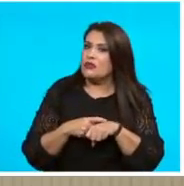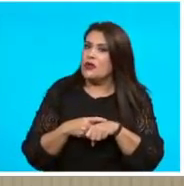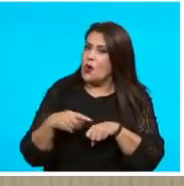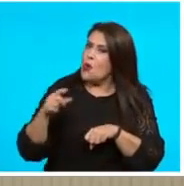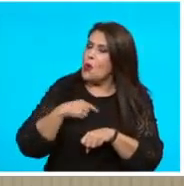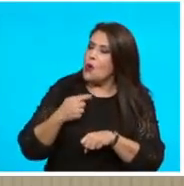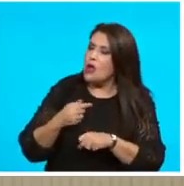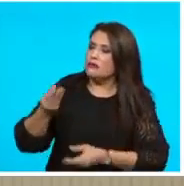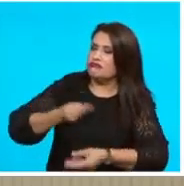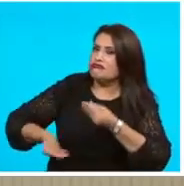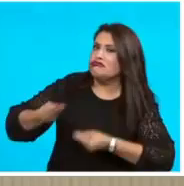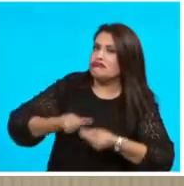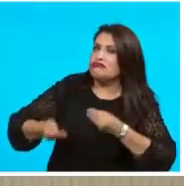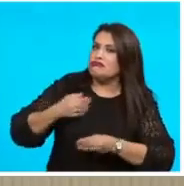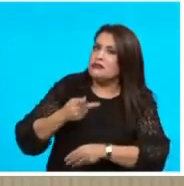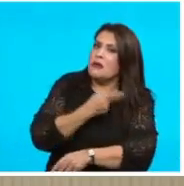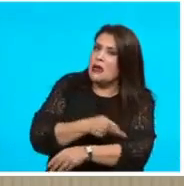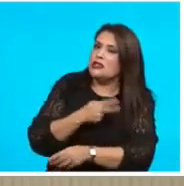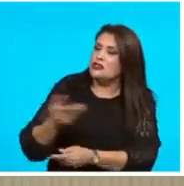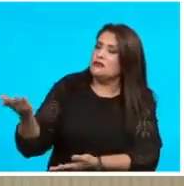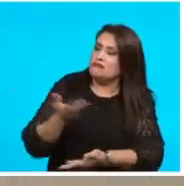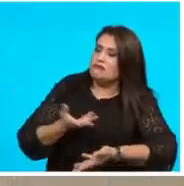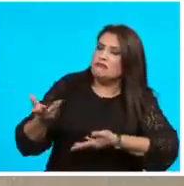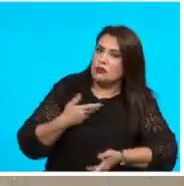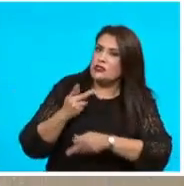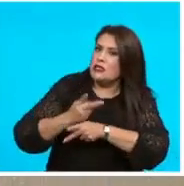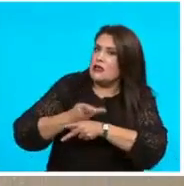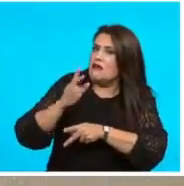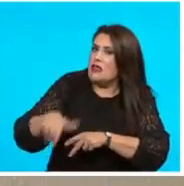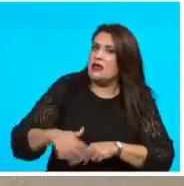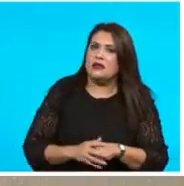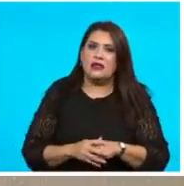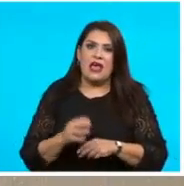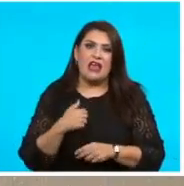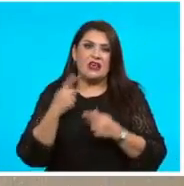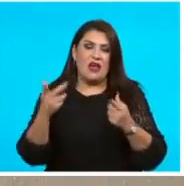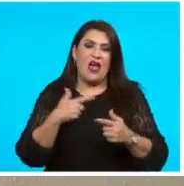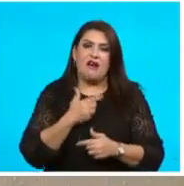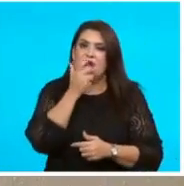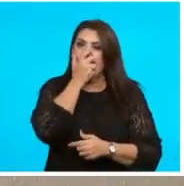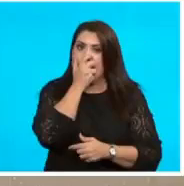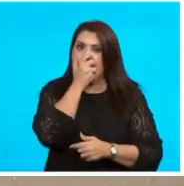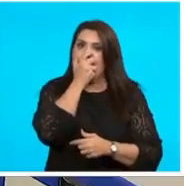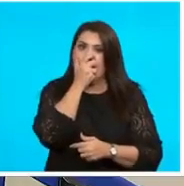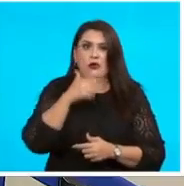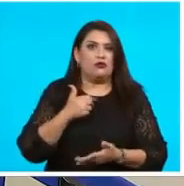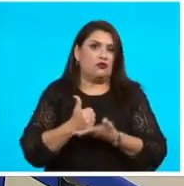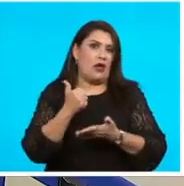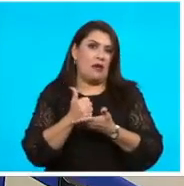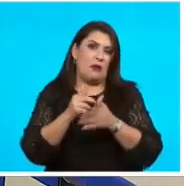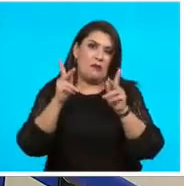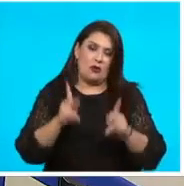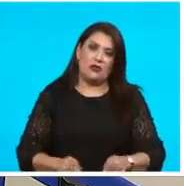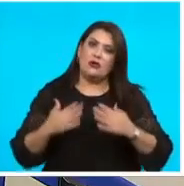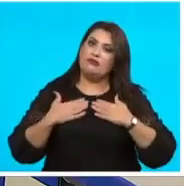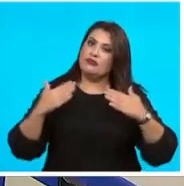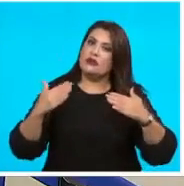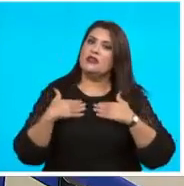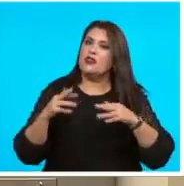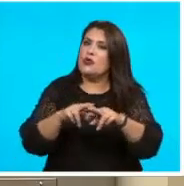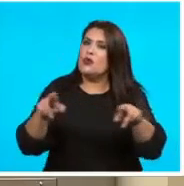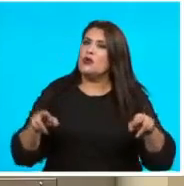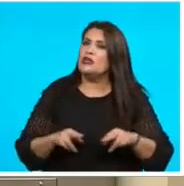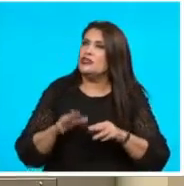we're handling the influx of patients that we are seeing. Then there are ventilators used to help a person breathe. Region-wide officials say there